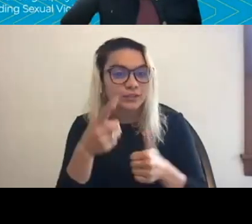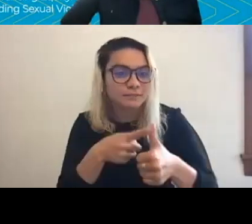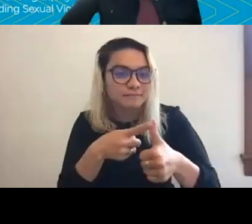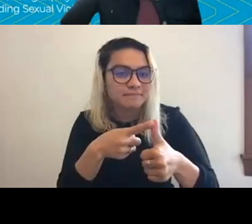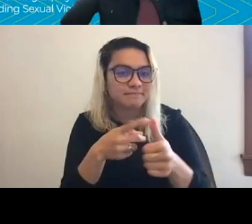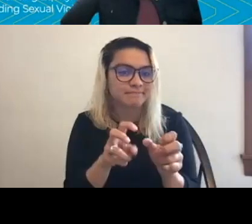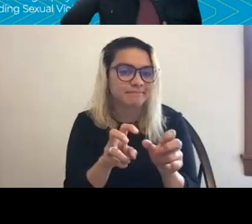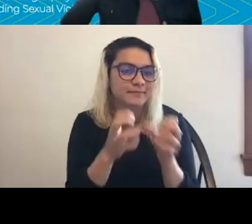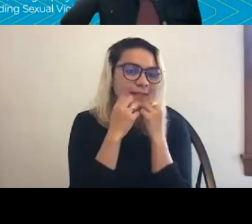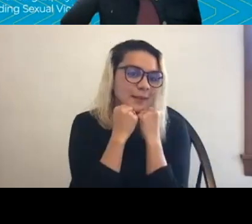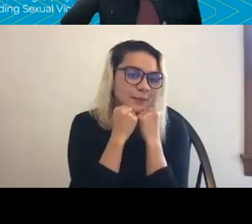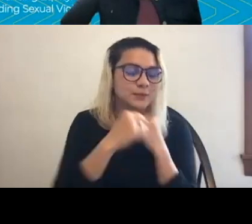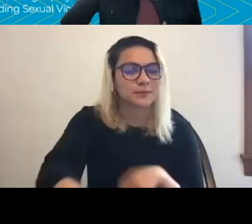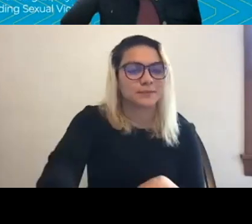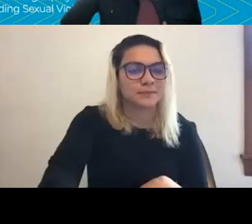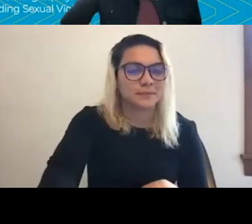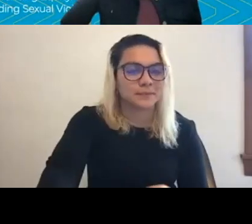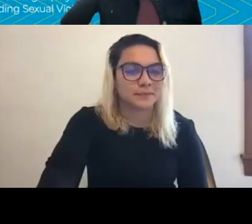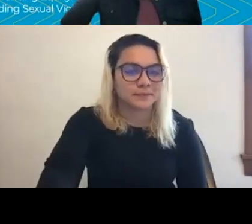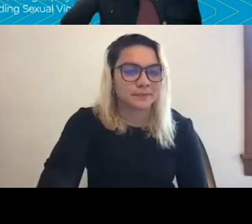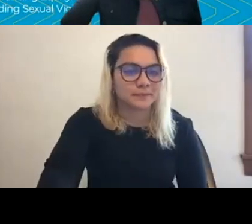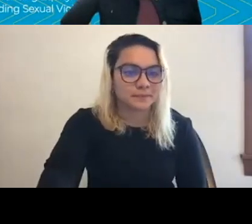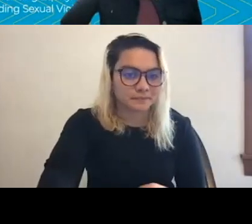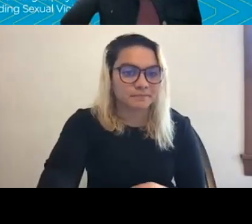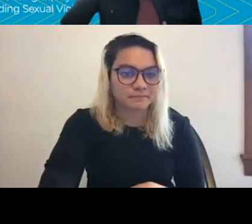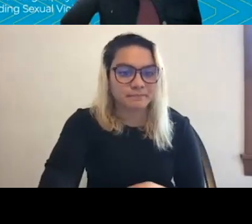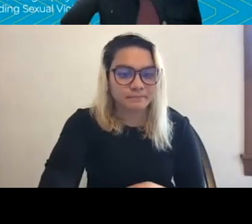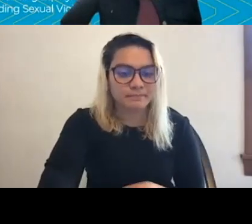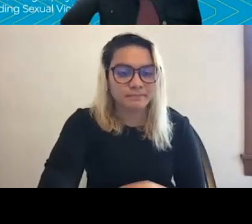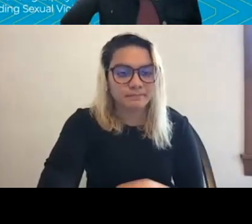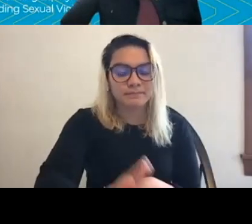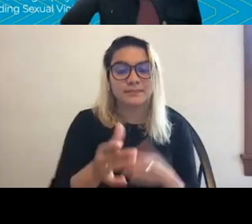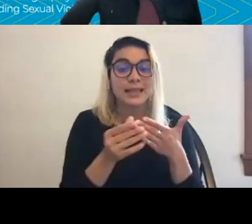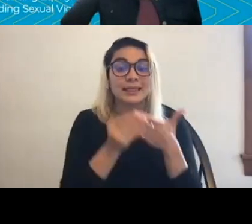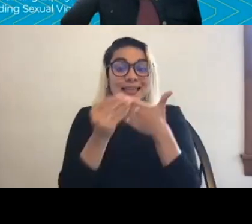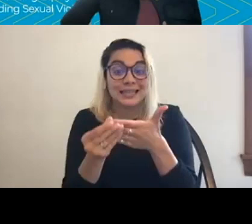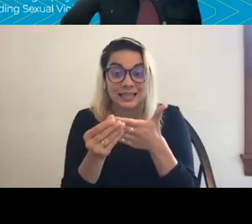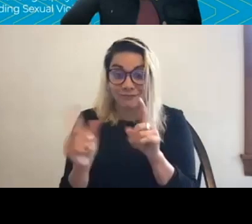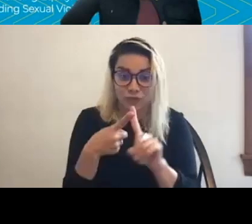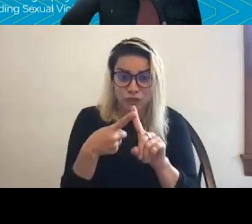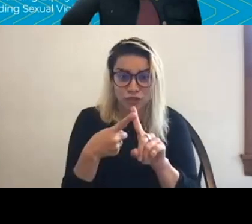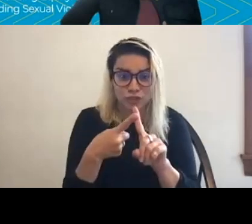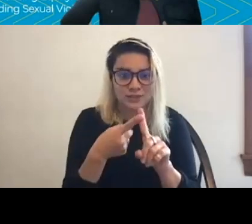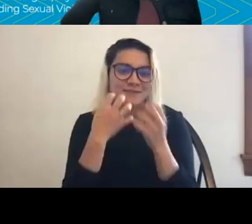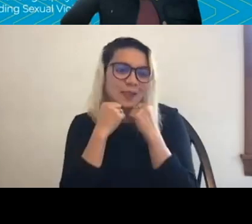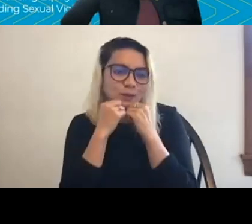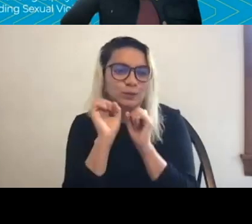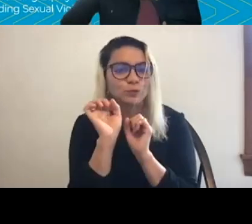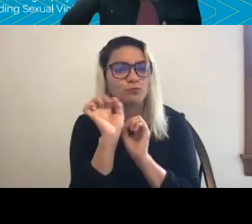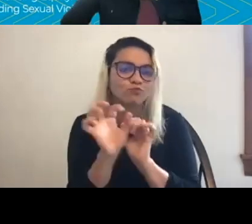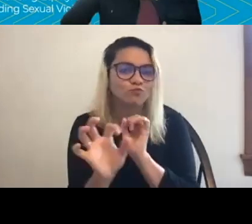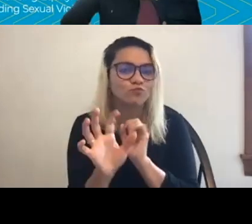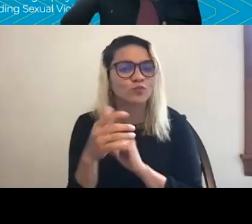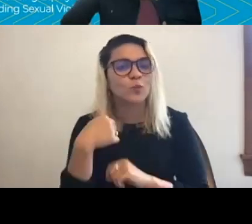so we lead with our values. This allows us to toggle on our belief in